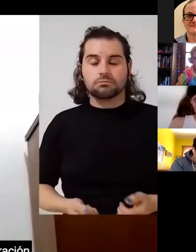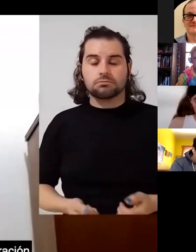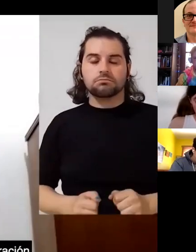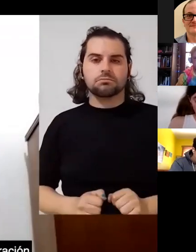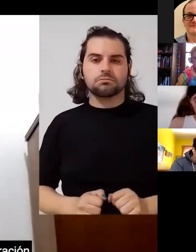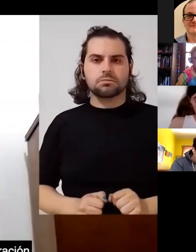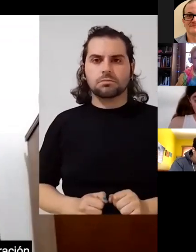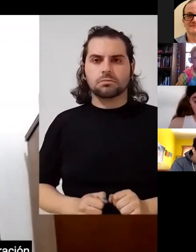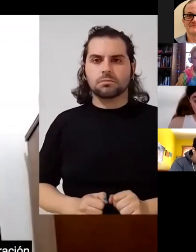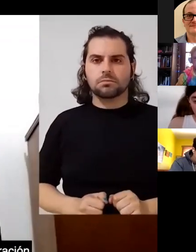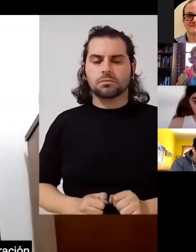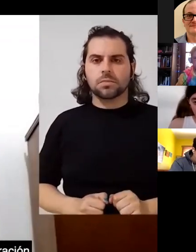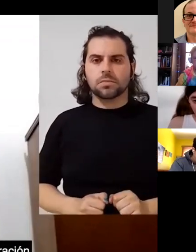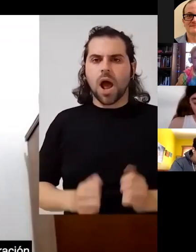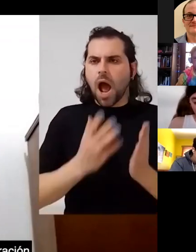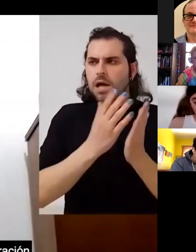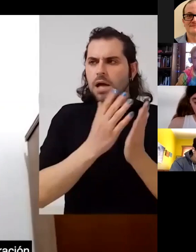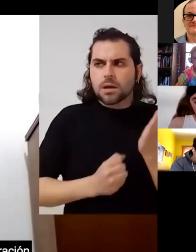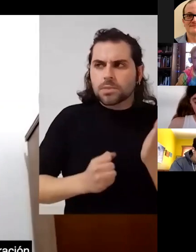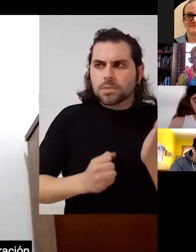ask people why the